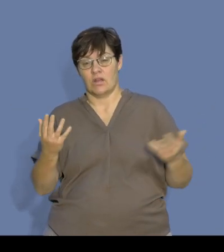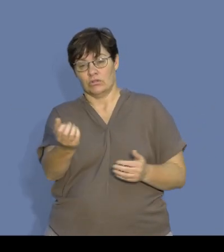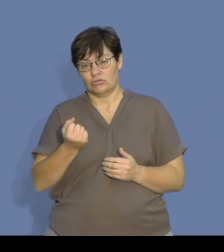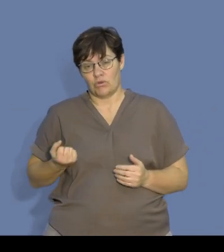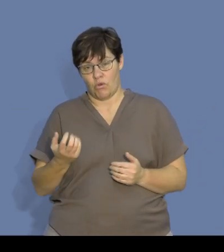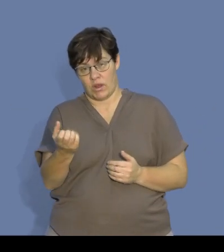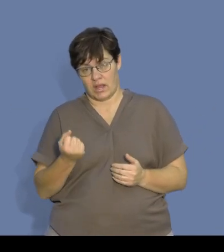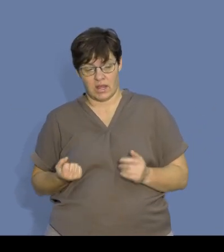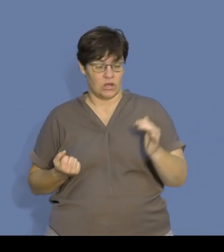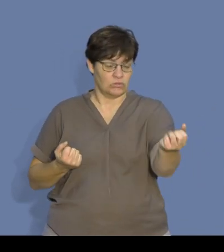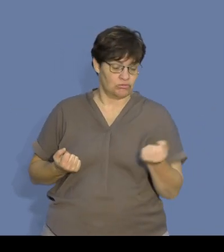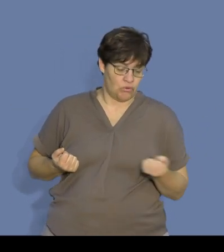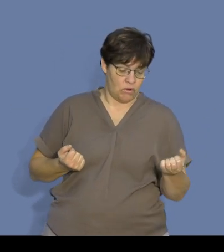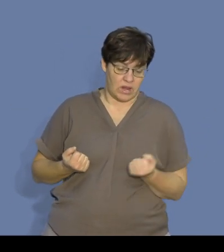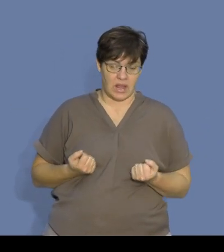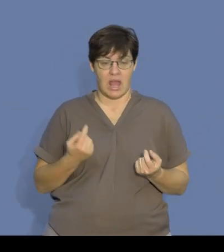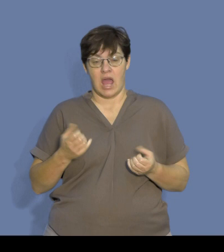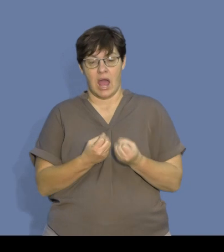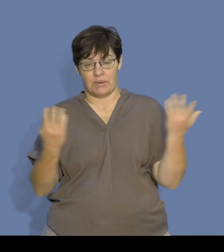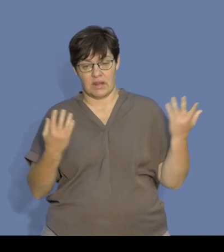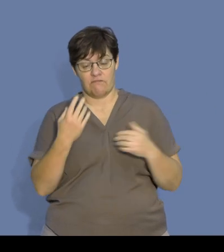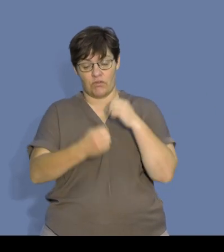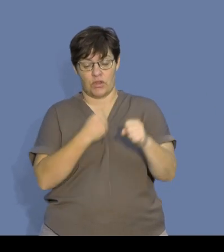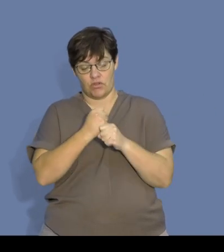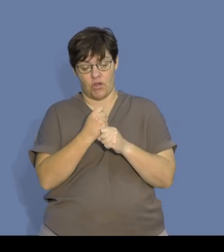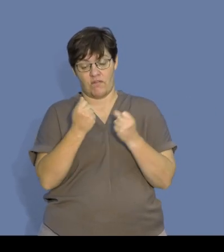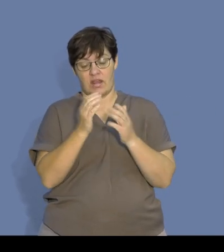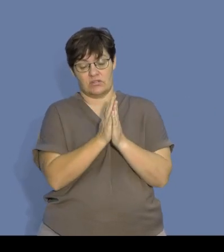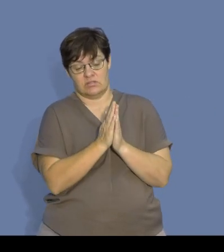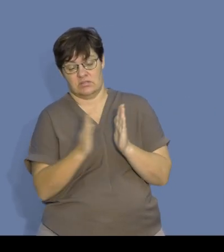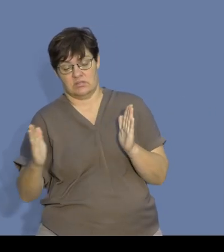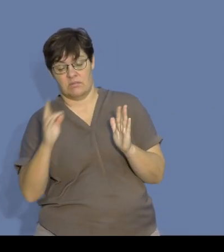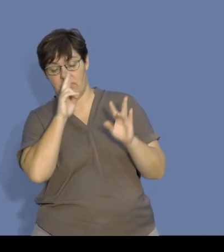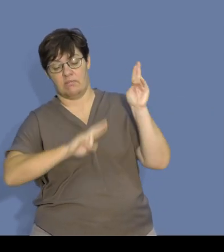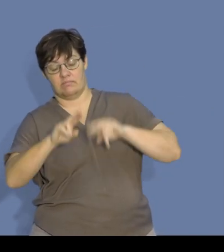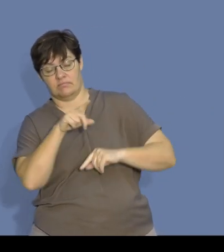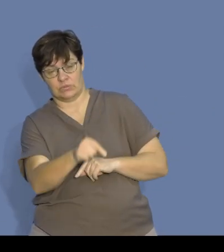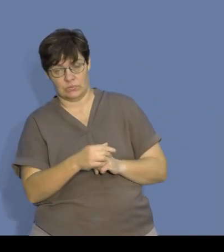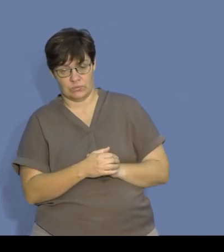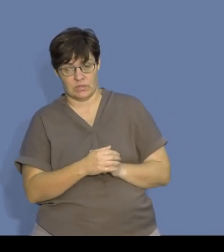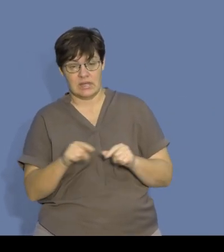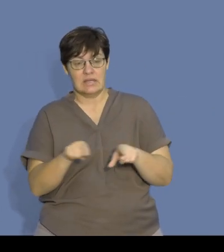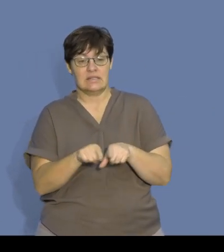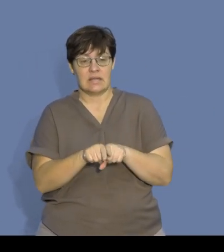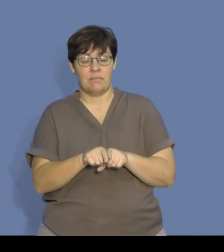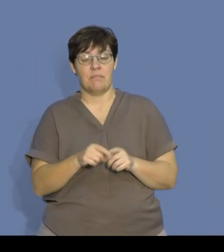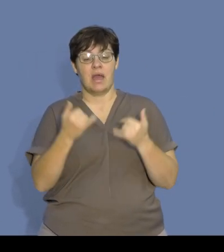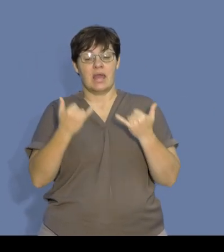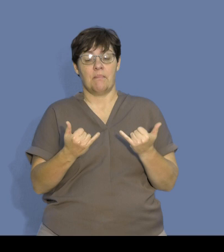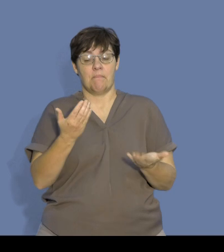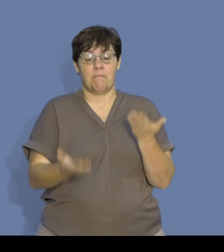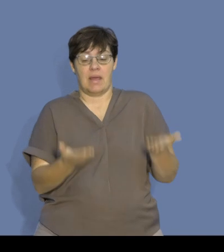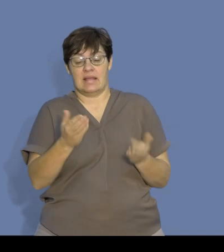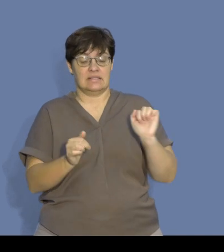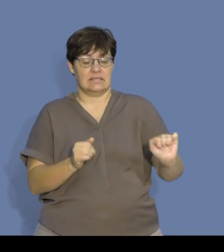of drawings of each partner for the financial year and their respective